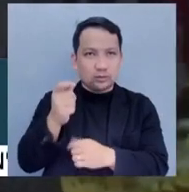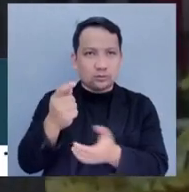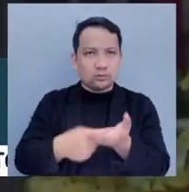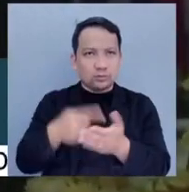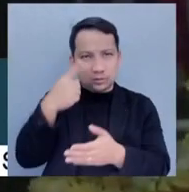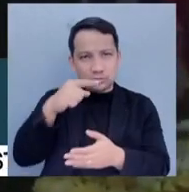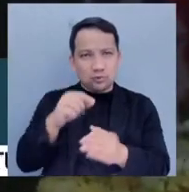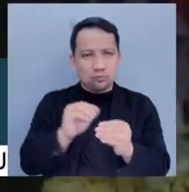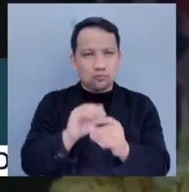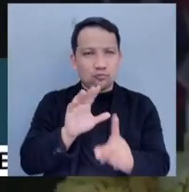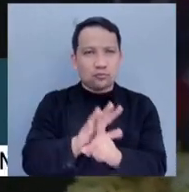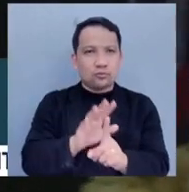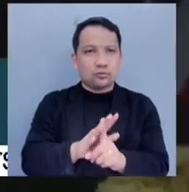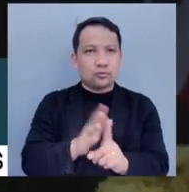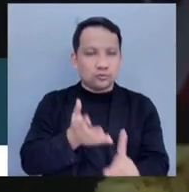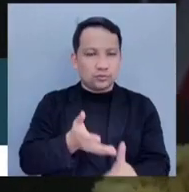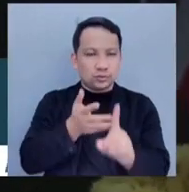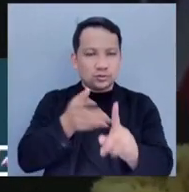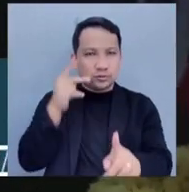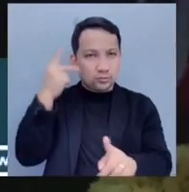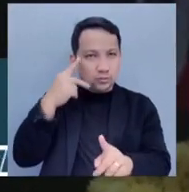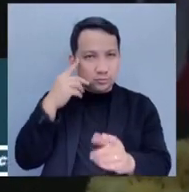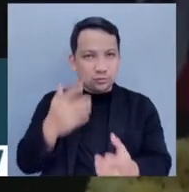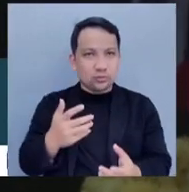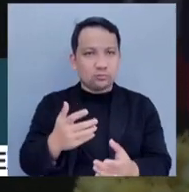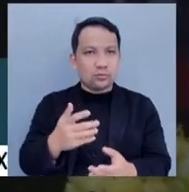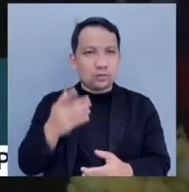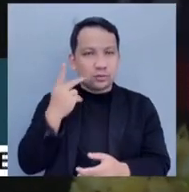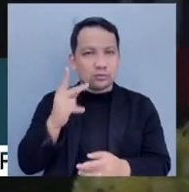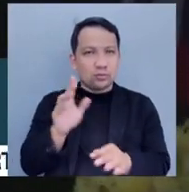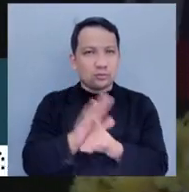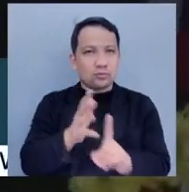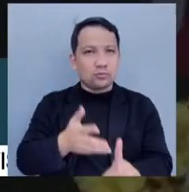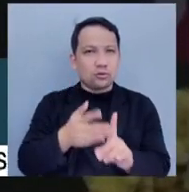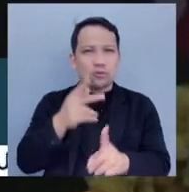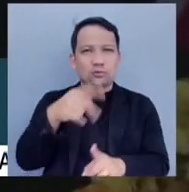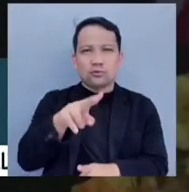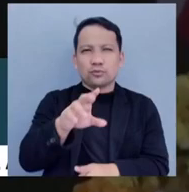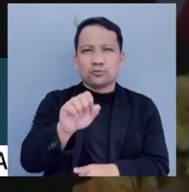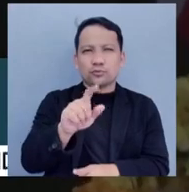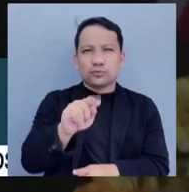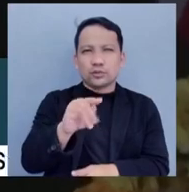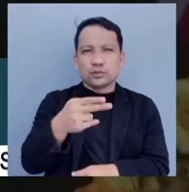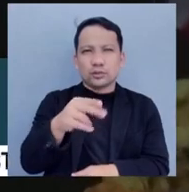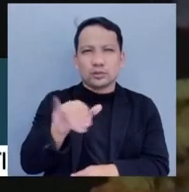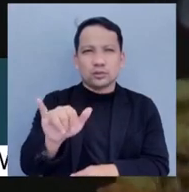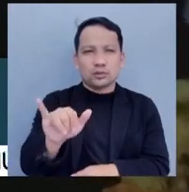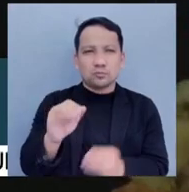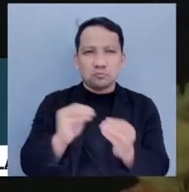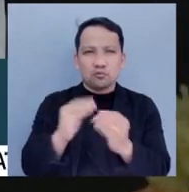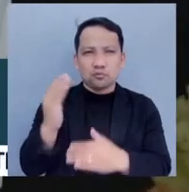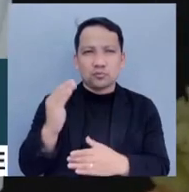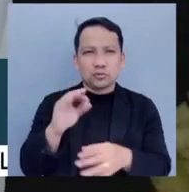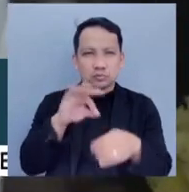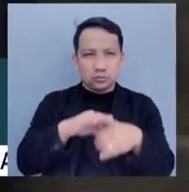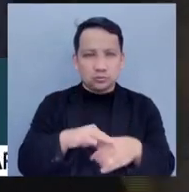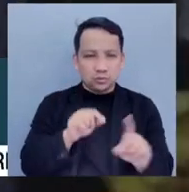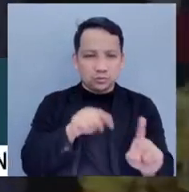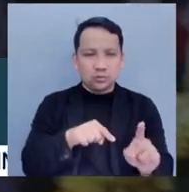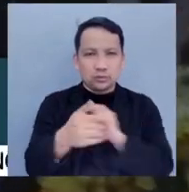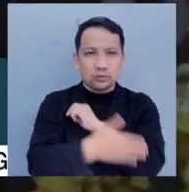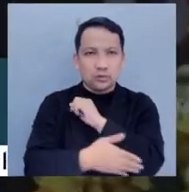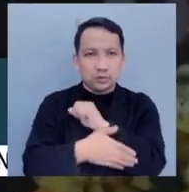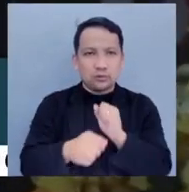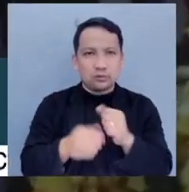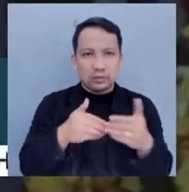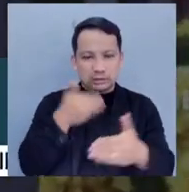Thailand's most famous politician. He founded the populist movement Phu Thai, which is set to nominate a candidate to be the